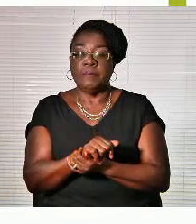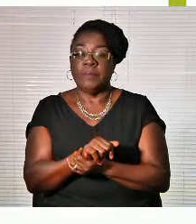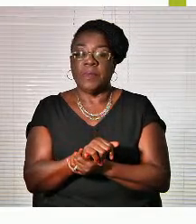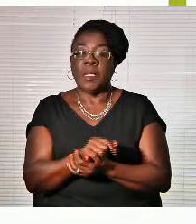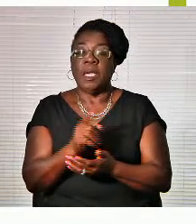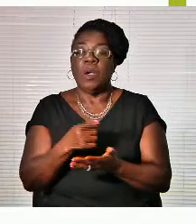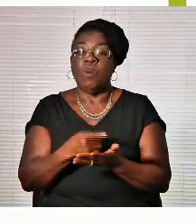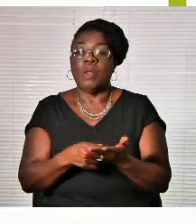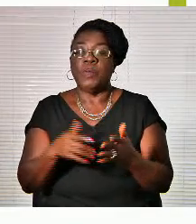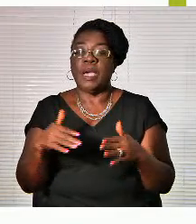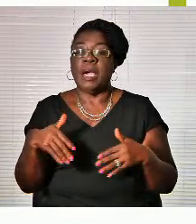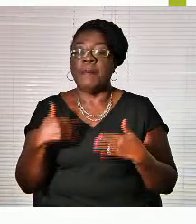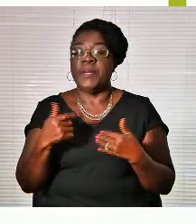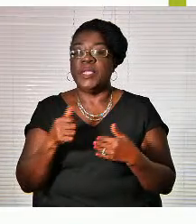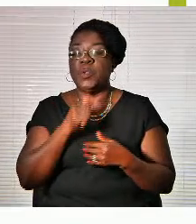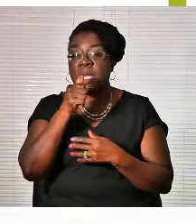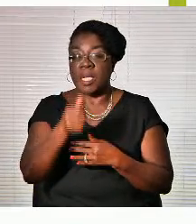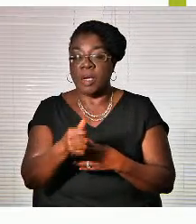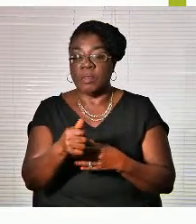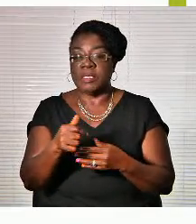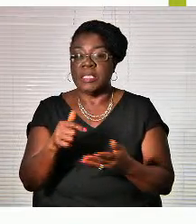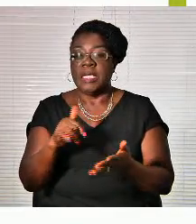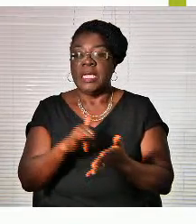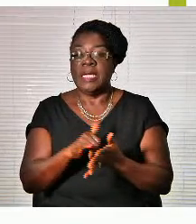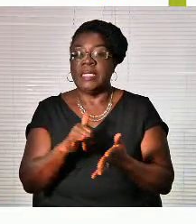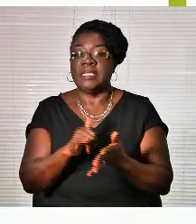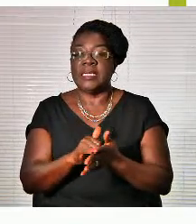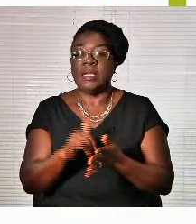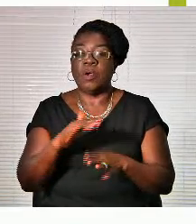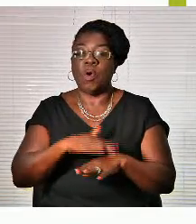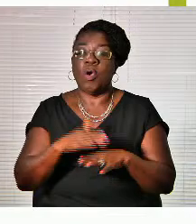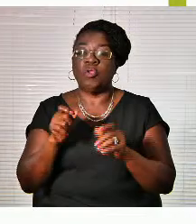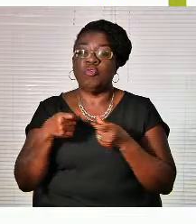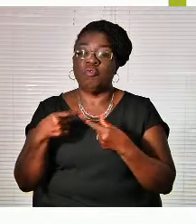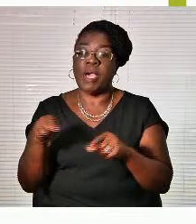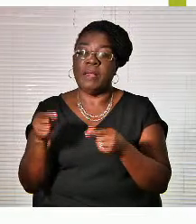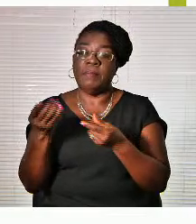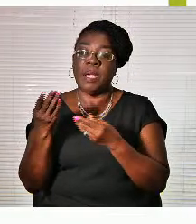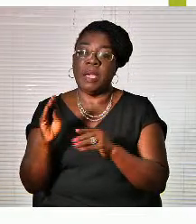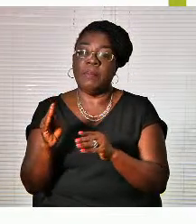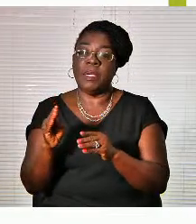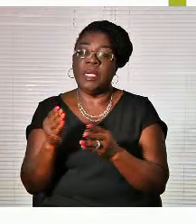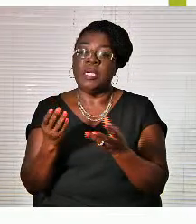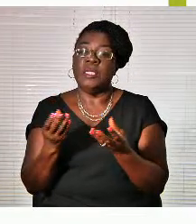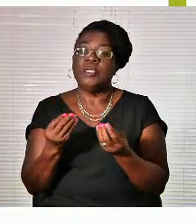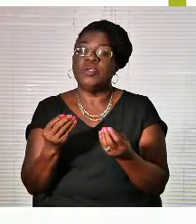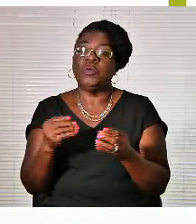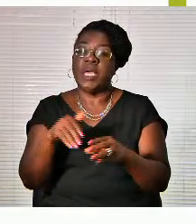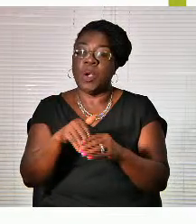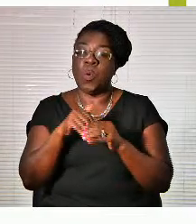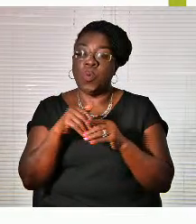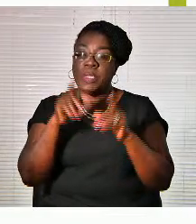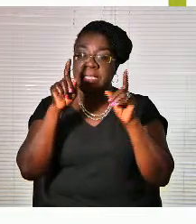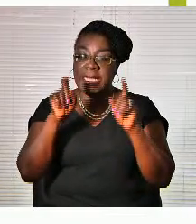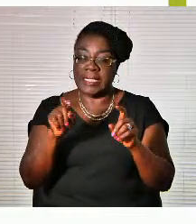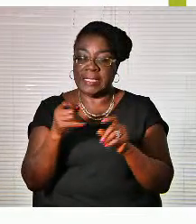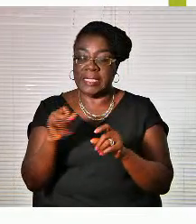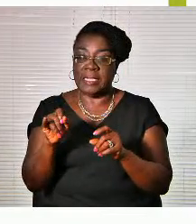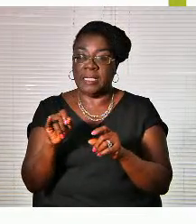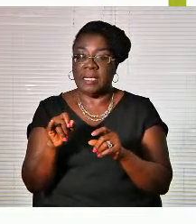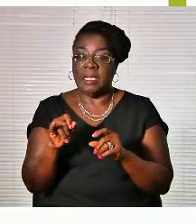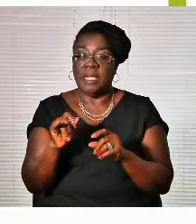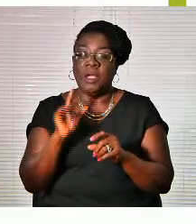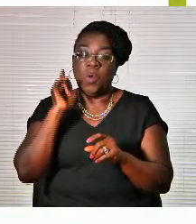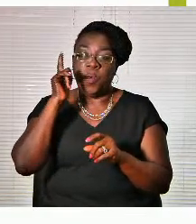What we are happy to announce is that the capacity on Grand Bahama to do their own testing will